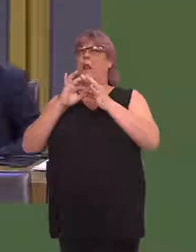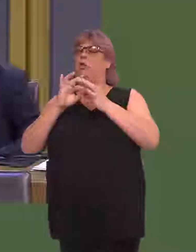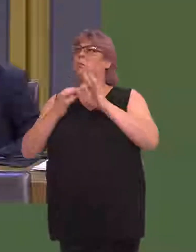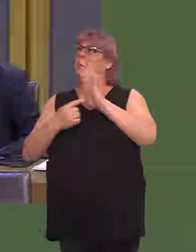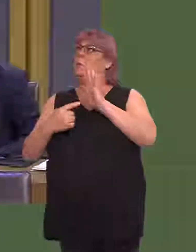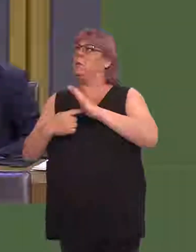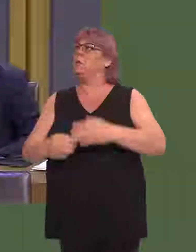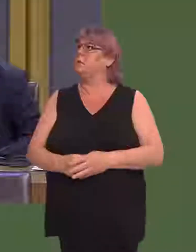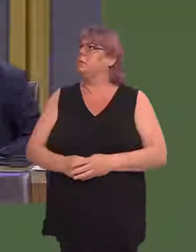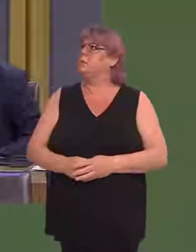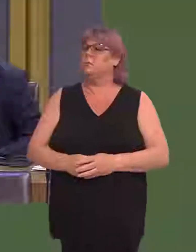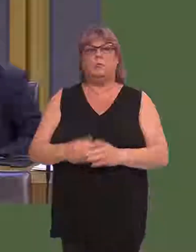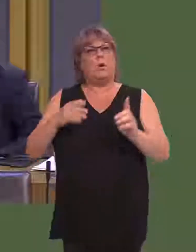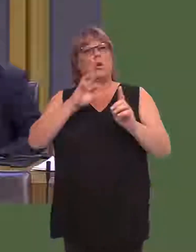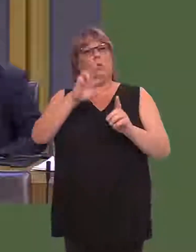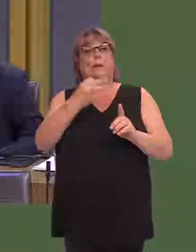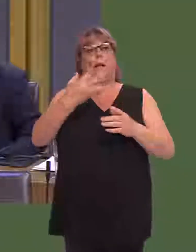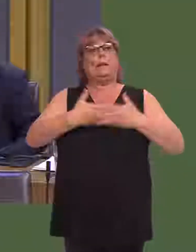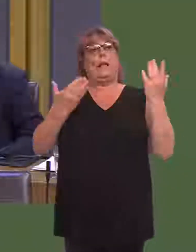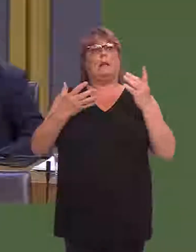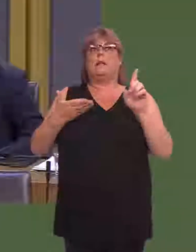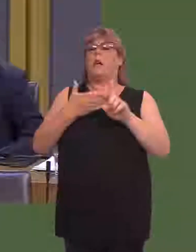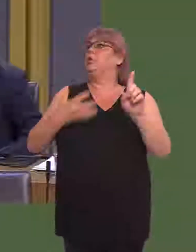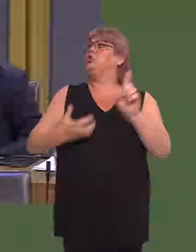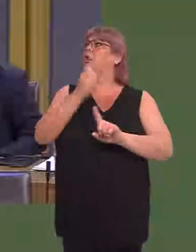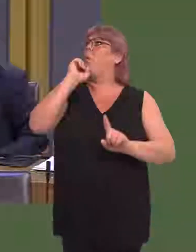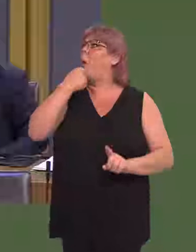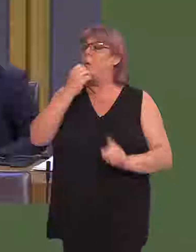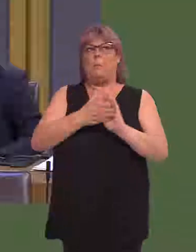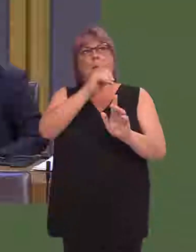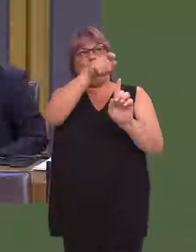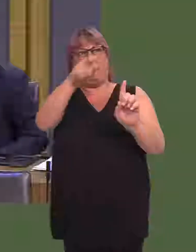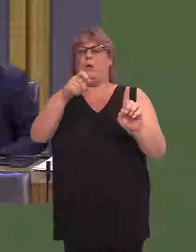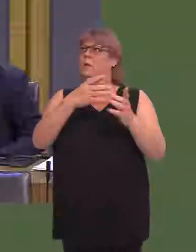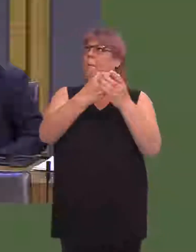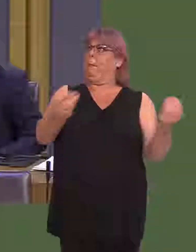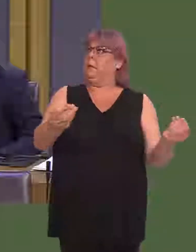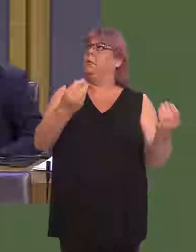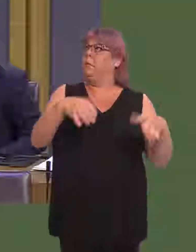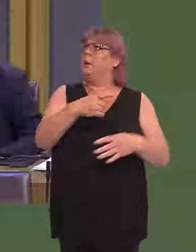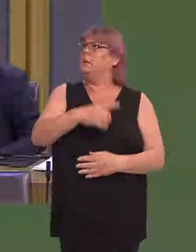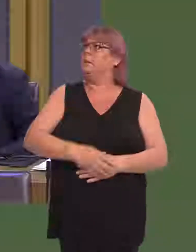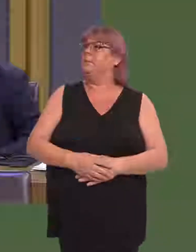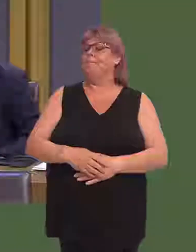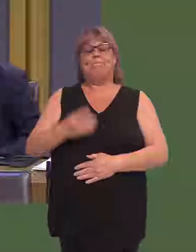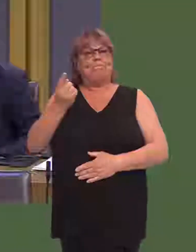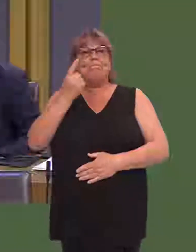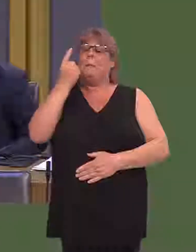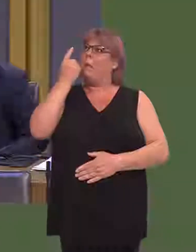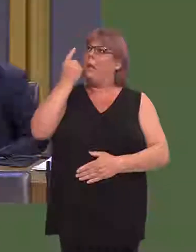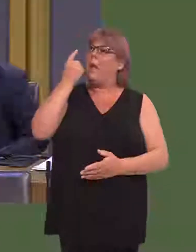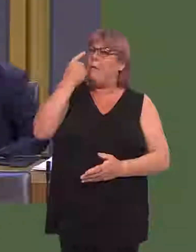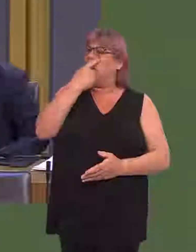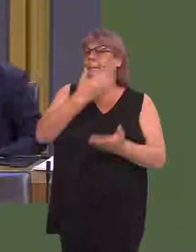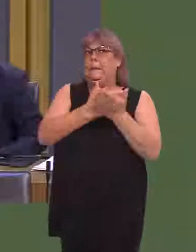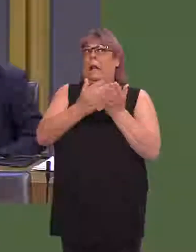of your own public relations. You won't hit those targets, and you won't meet those patients' needs. First Minister, the evidence